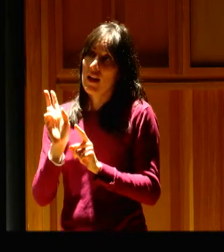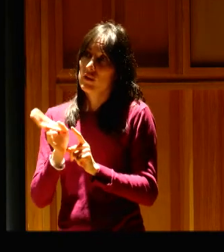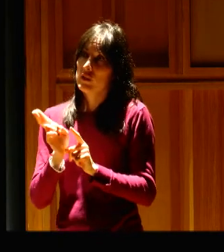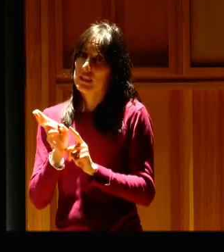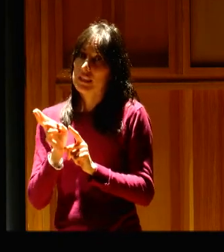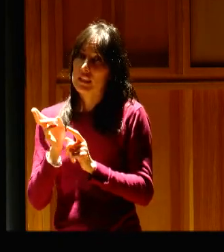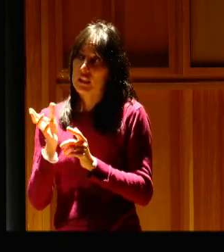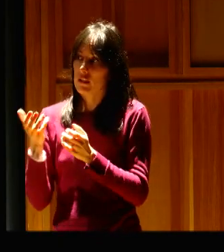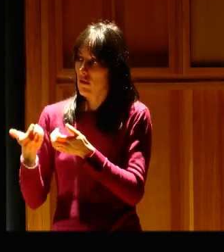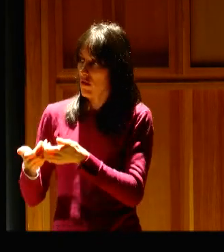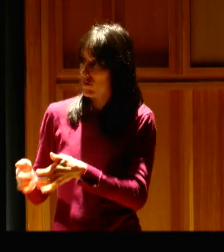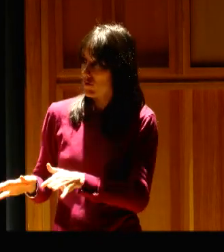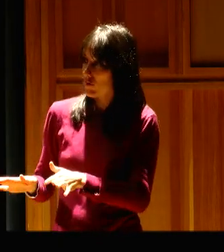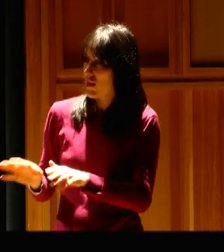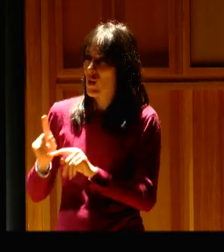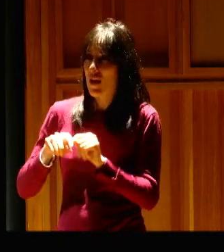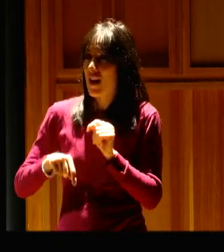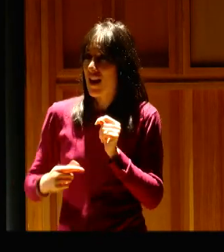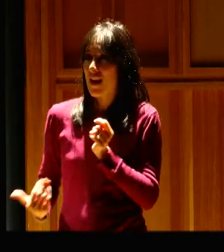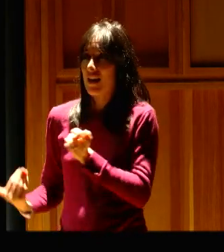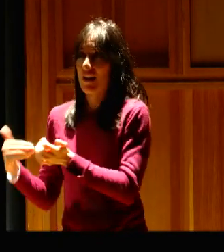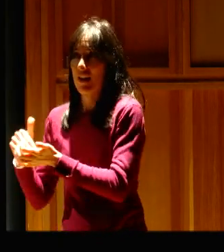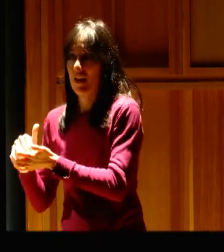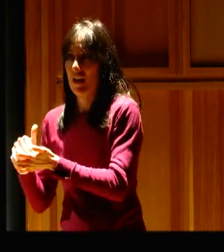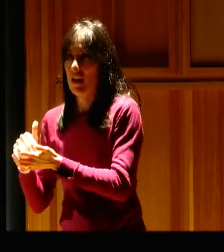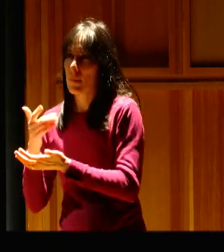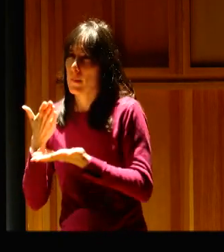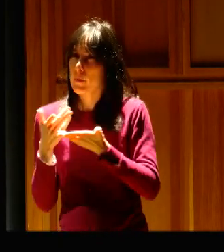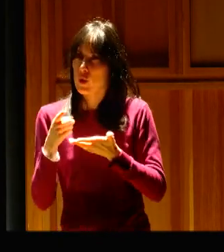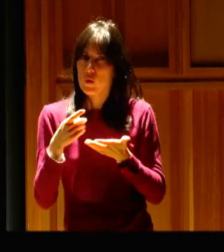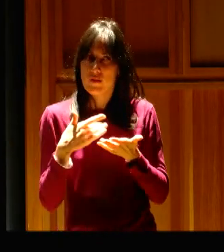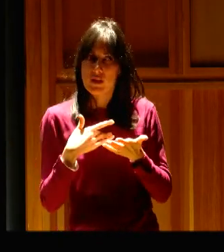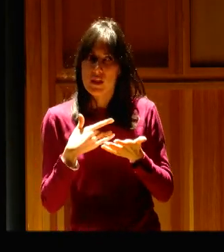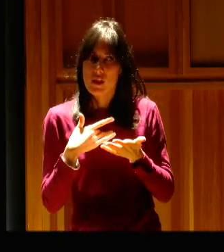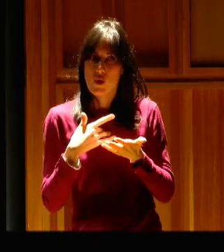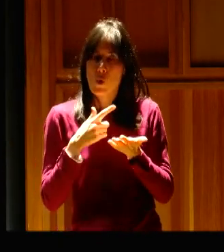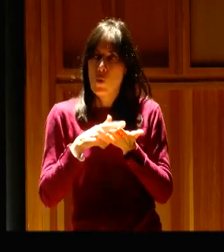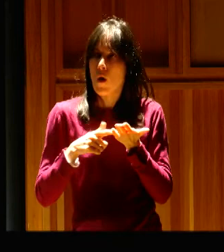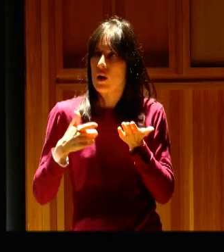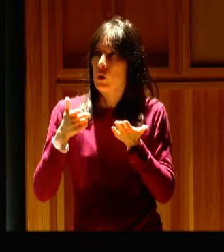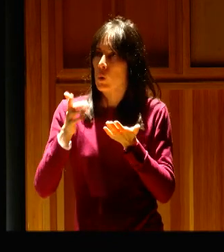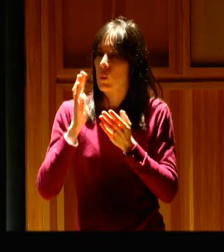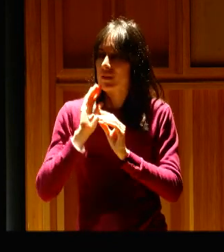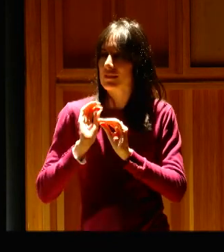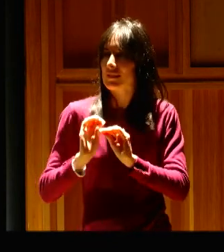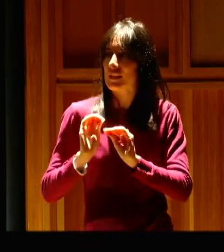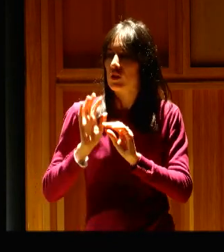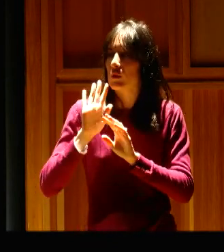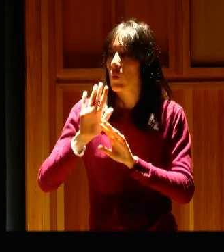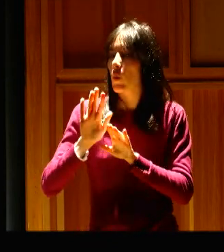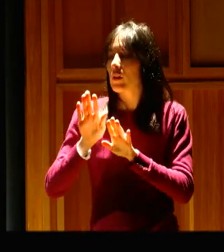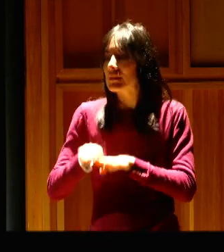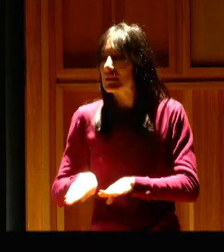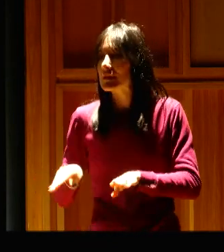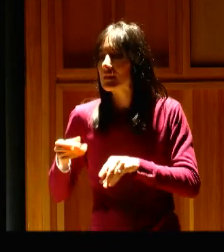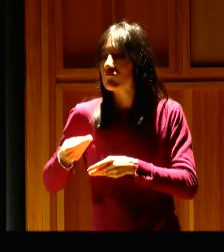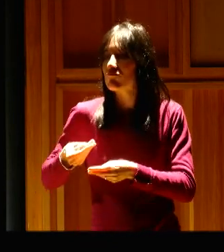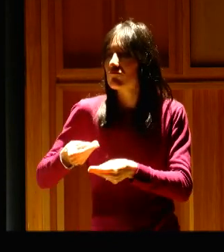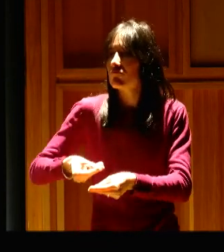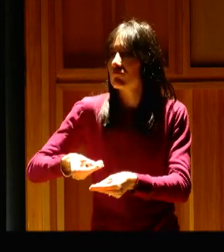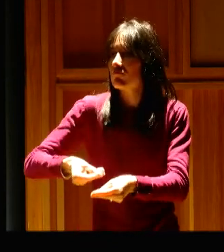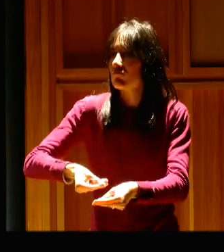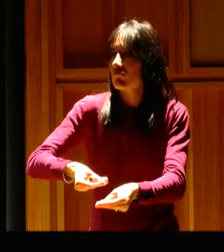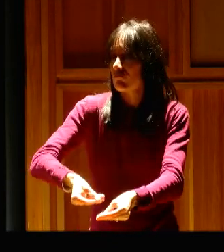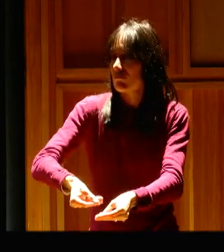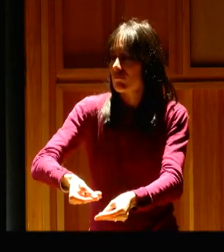return to it, you might be unsure what to pass down to the next generation, where your